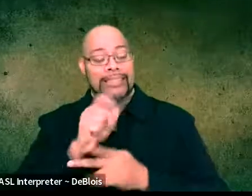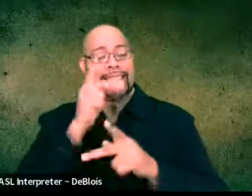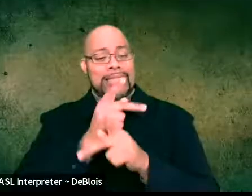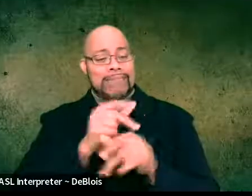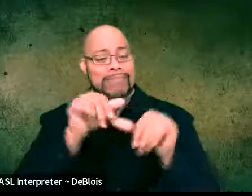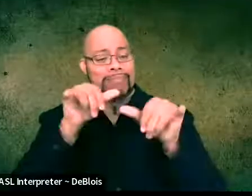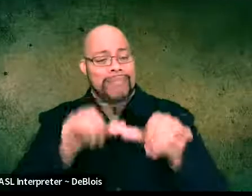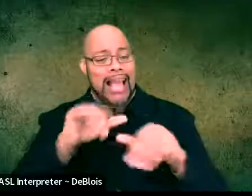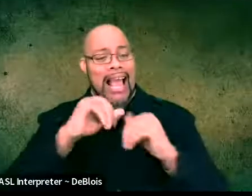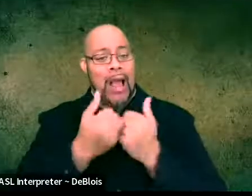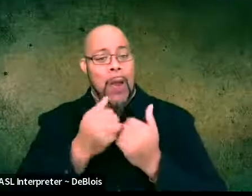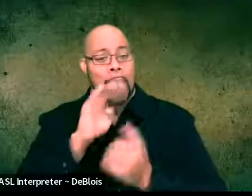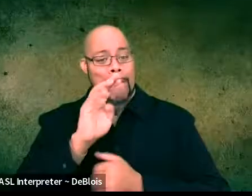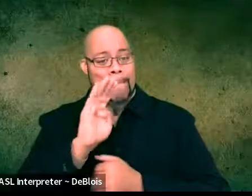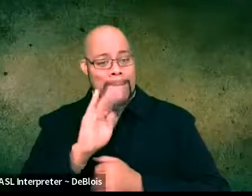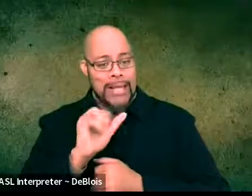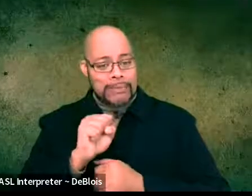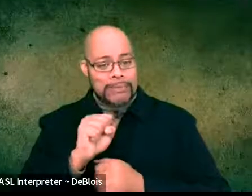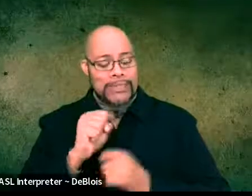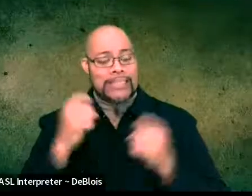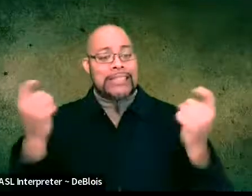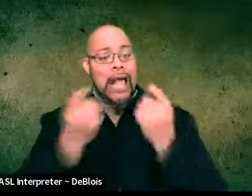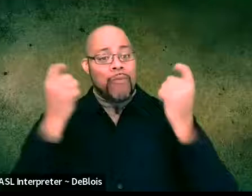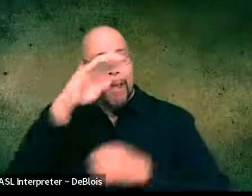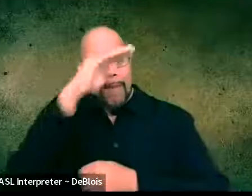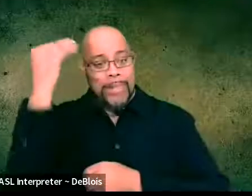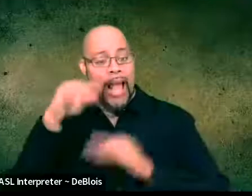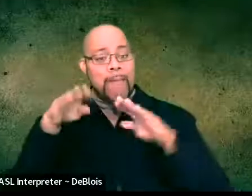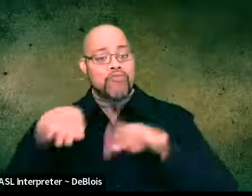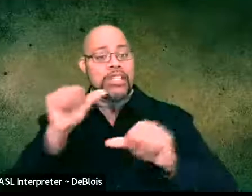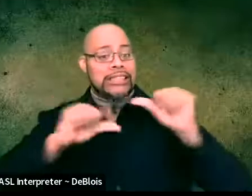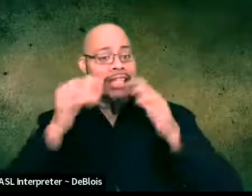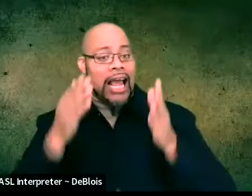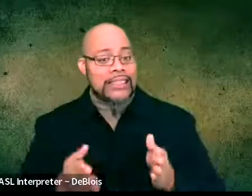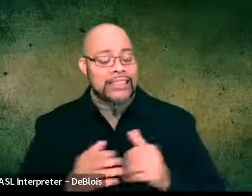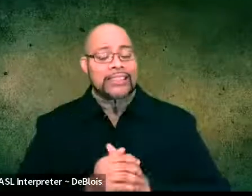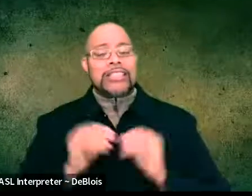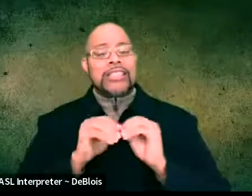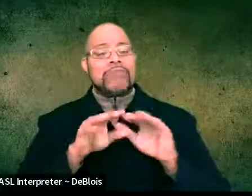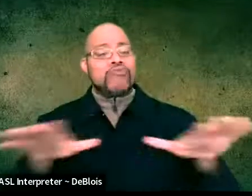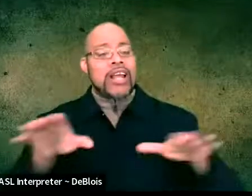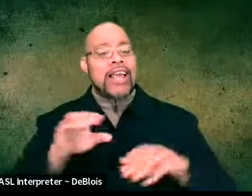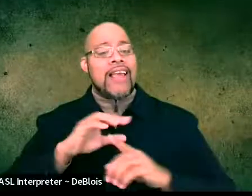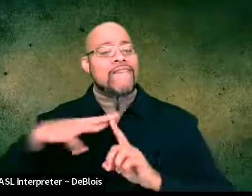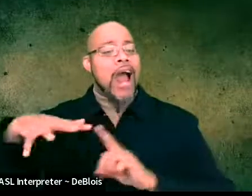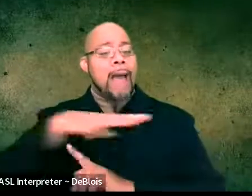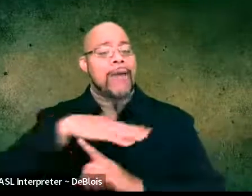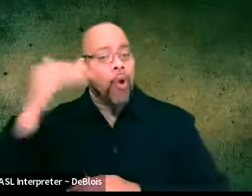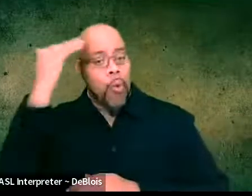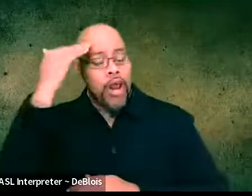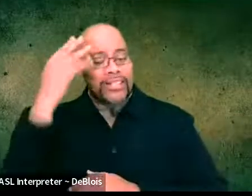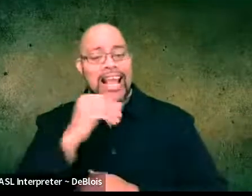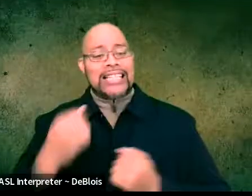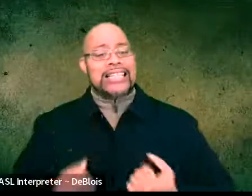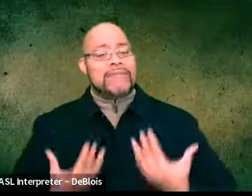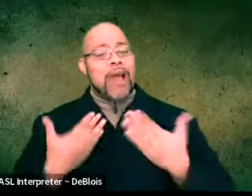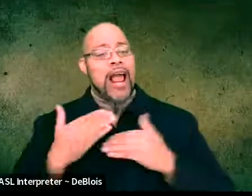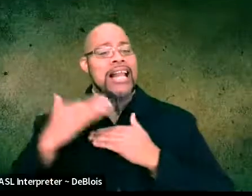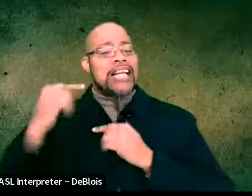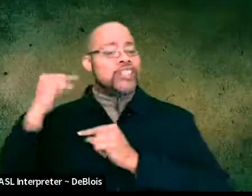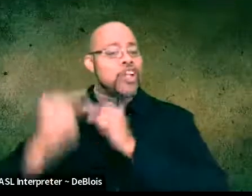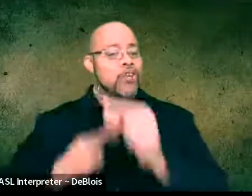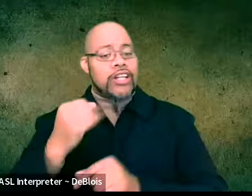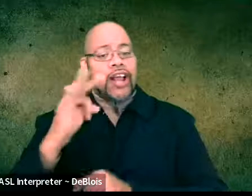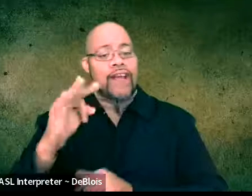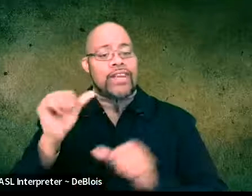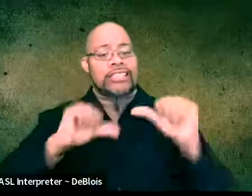exactly how BIMS is, celebrating Black marine scientists, spreading environmental awareness, and inspiring the next generation